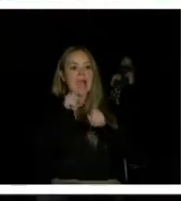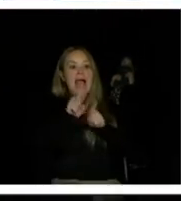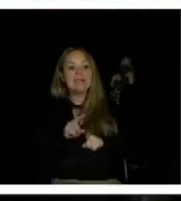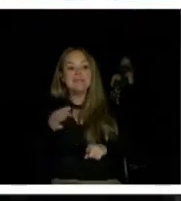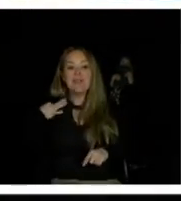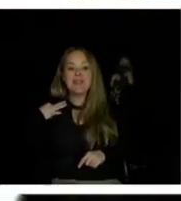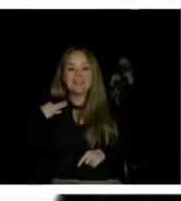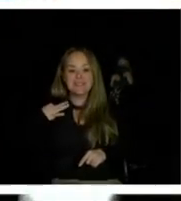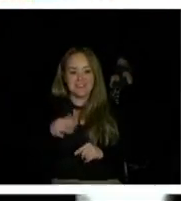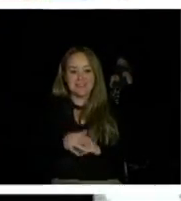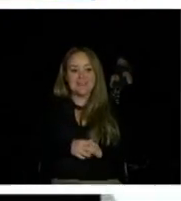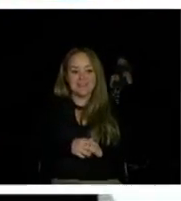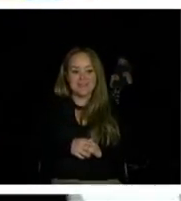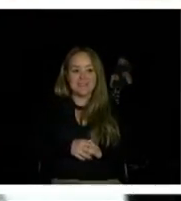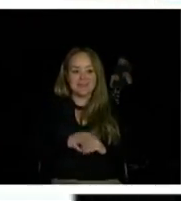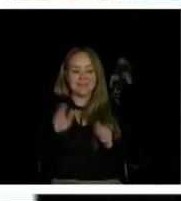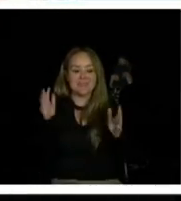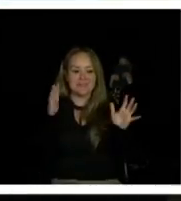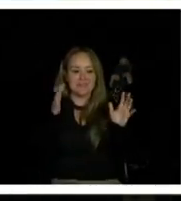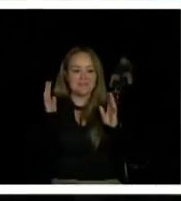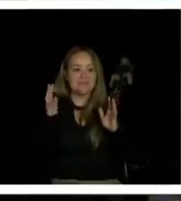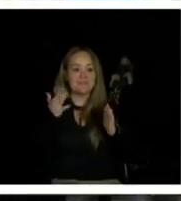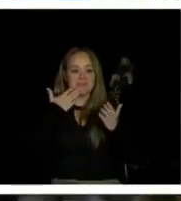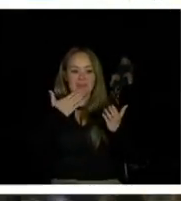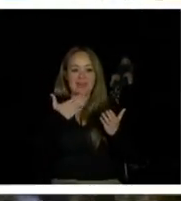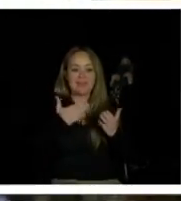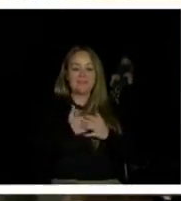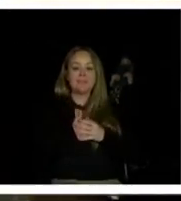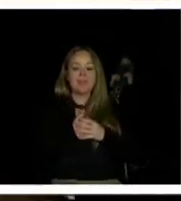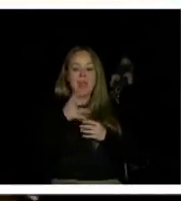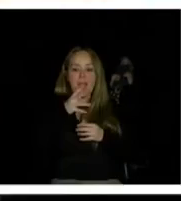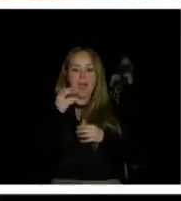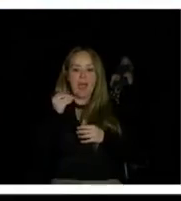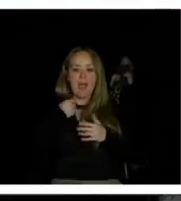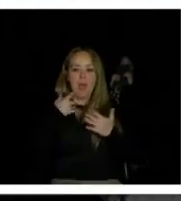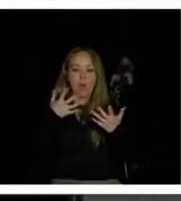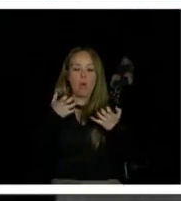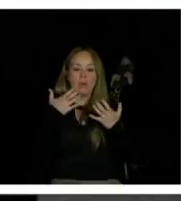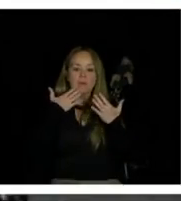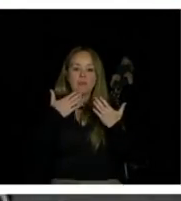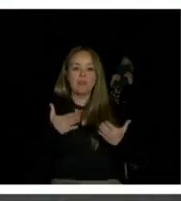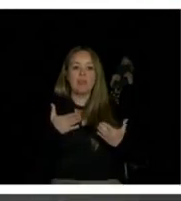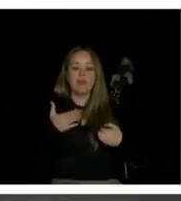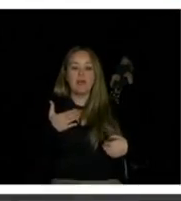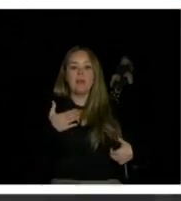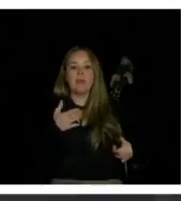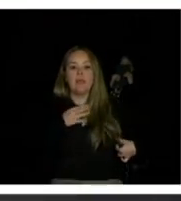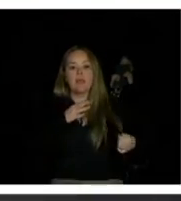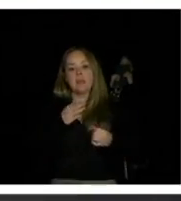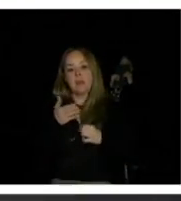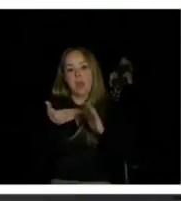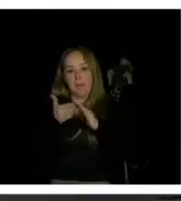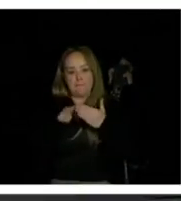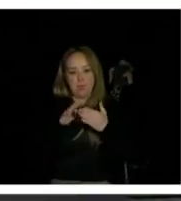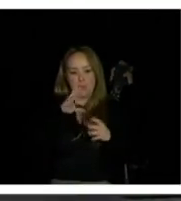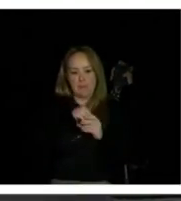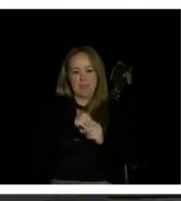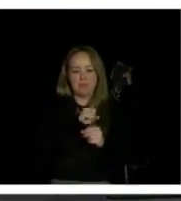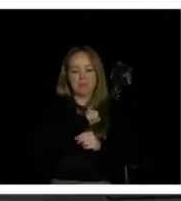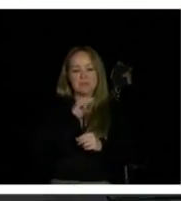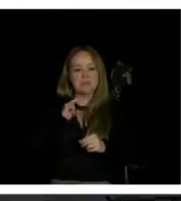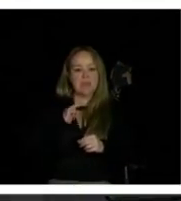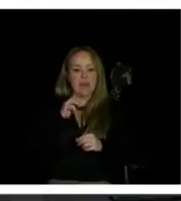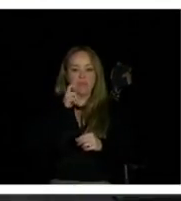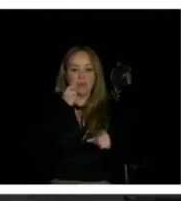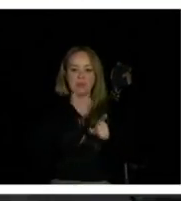volunteer, you know, for the school district. And I want to thank the community engagement staff